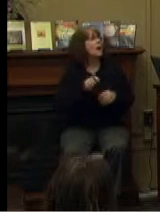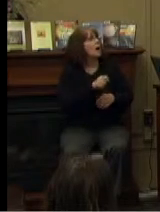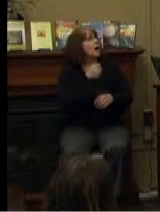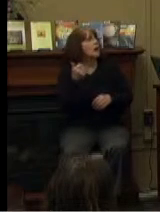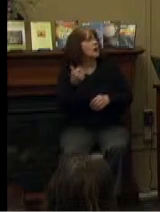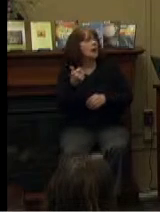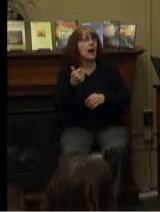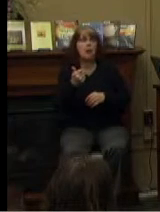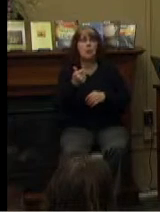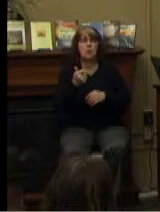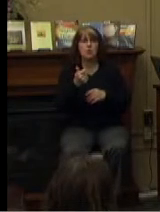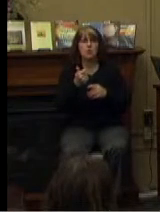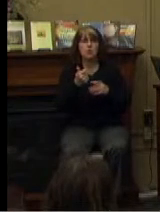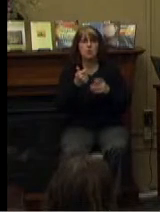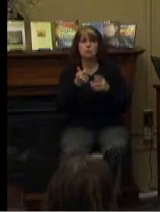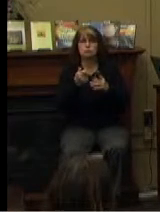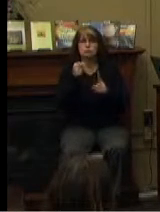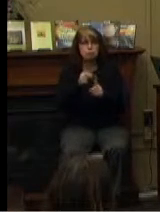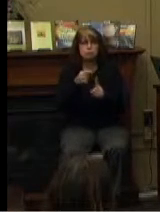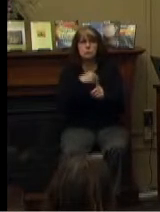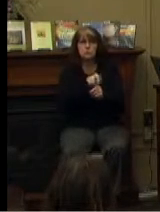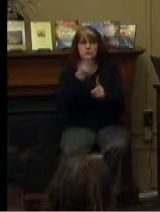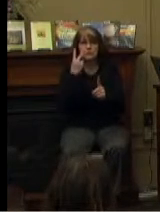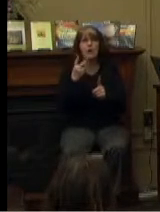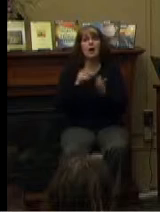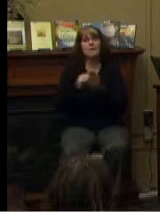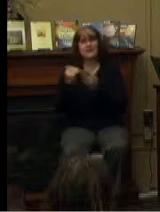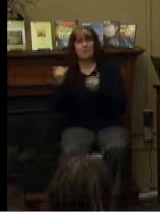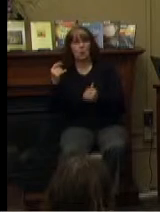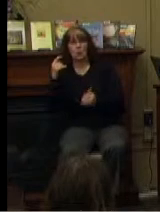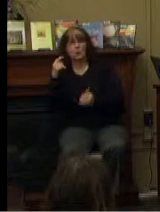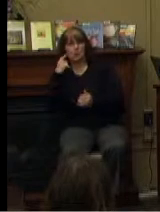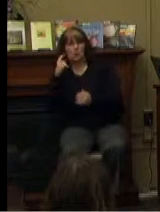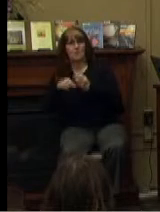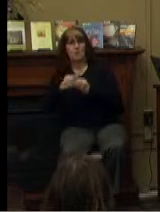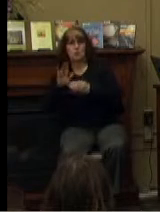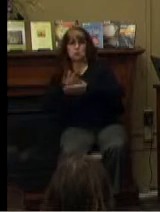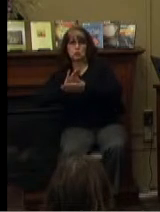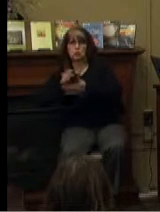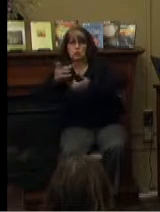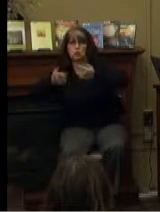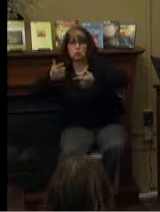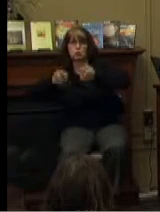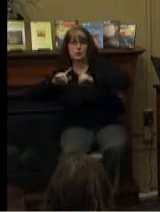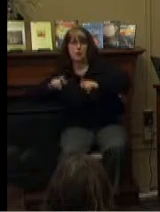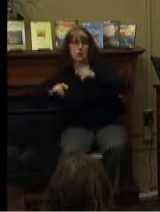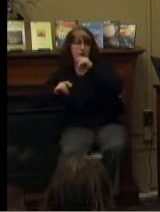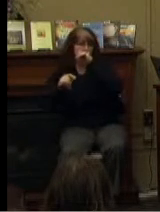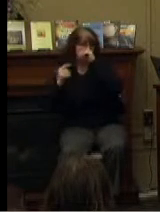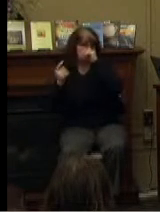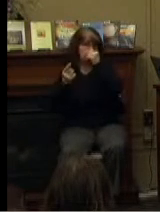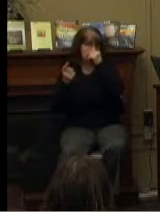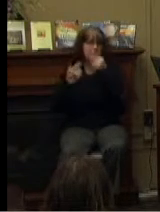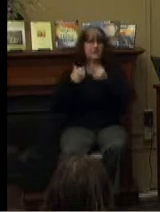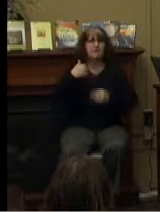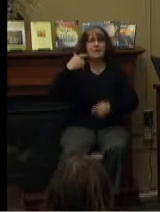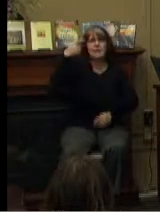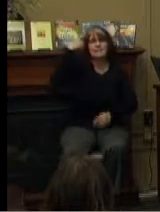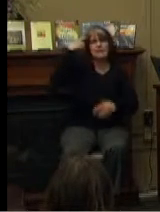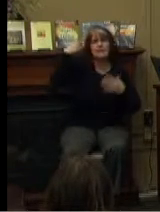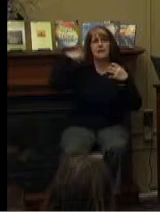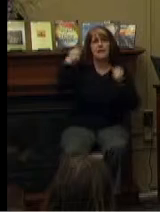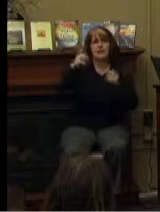particularly now when we're hearing a lot about school shootings and things like that, they always have a mental health